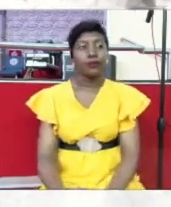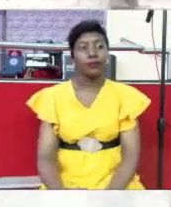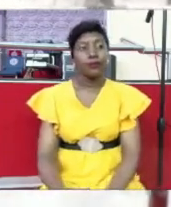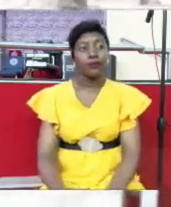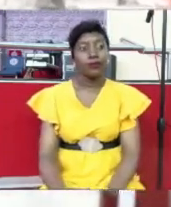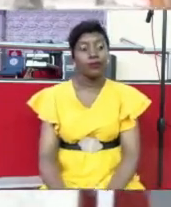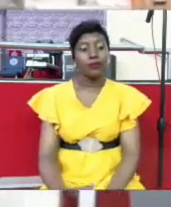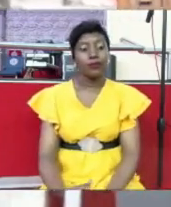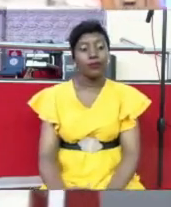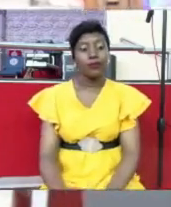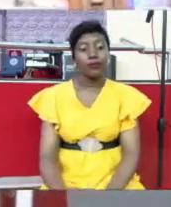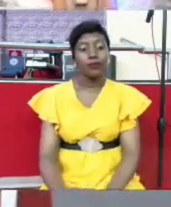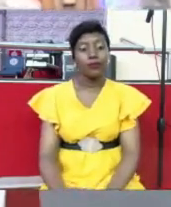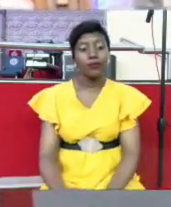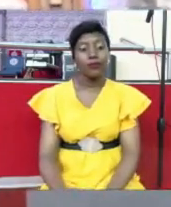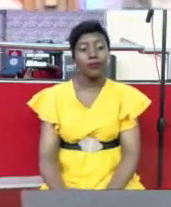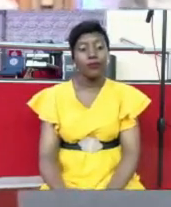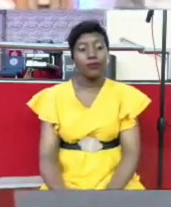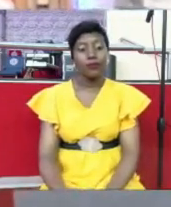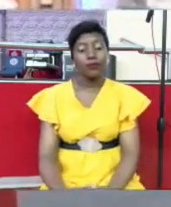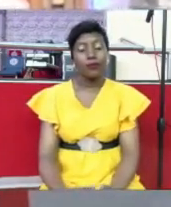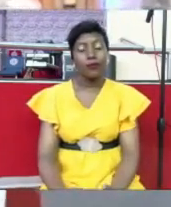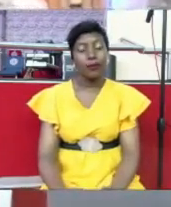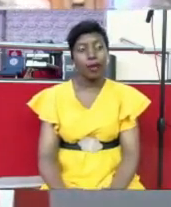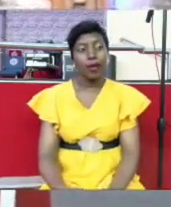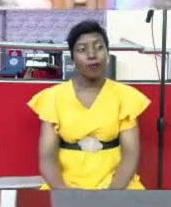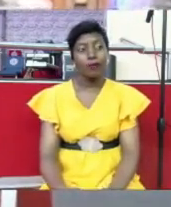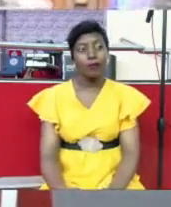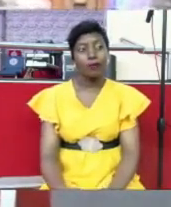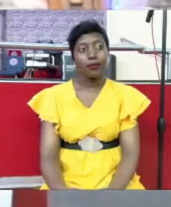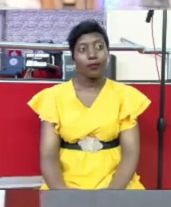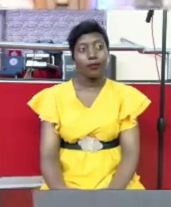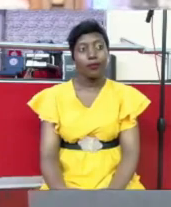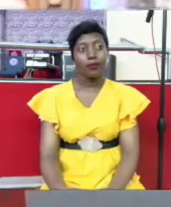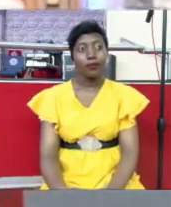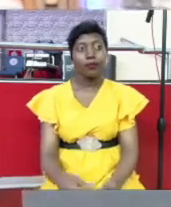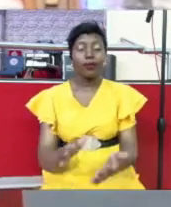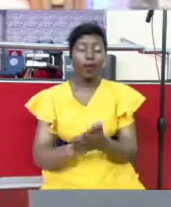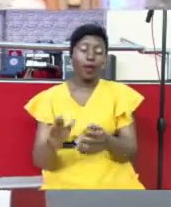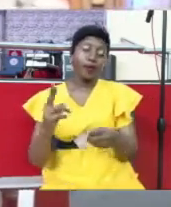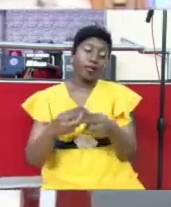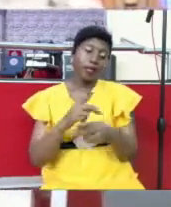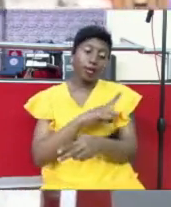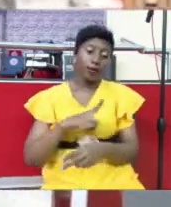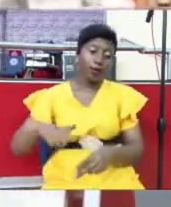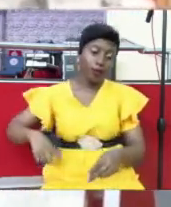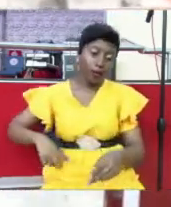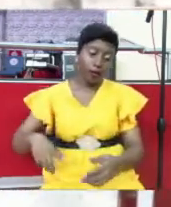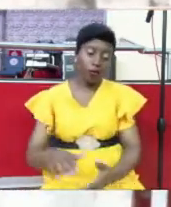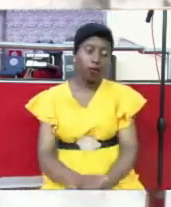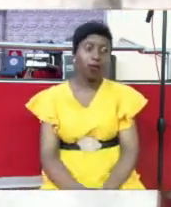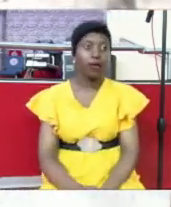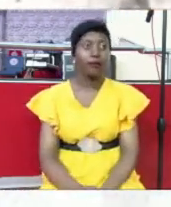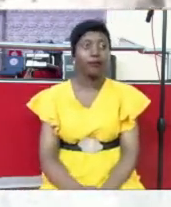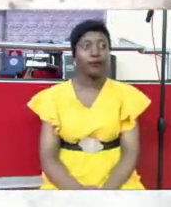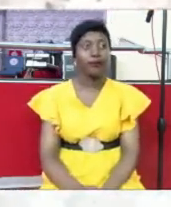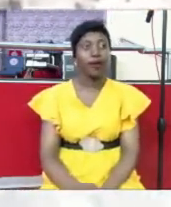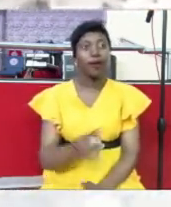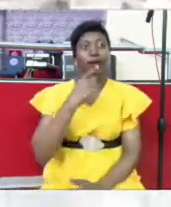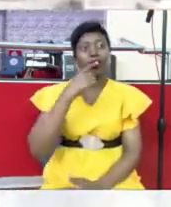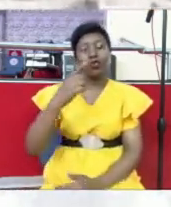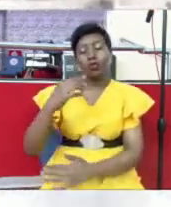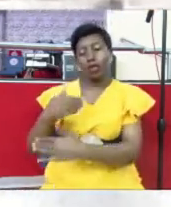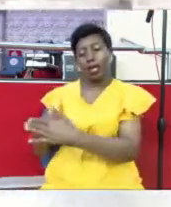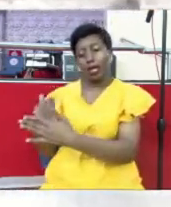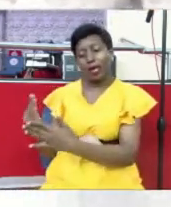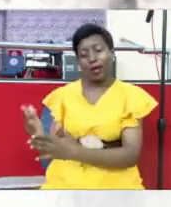ile mkoba wako bila kuja nao kanisani, mkoba wa pesa yani. Praise the name of the Lord. Bwana asifiwe. Turn to your neighbor and ask them, did you